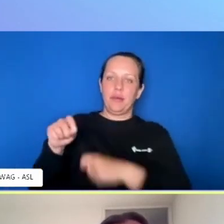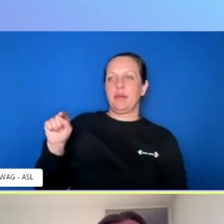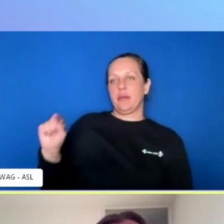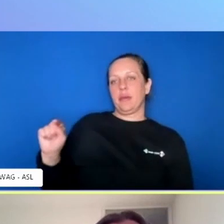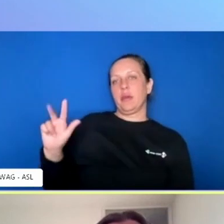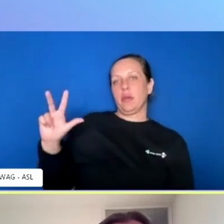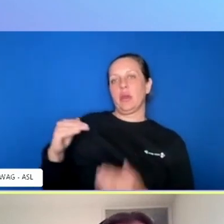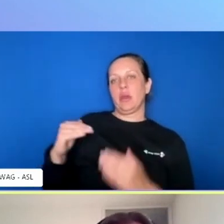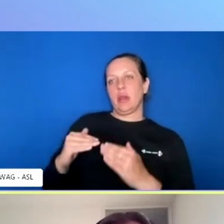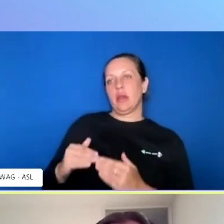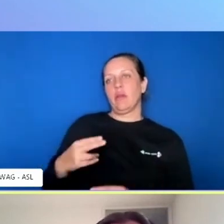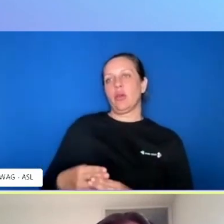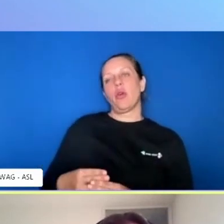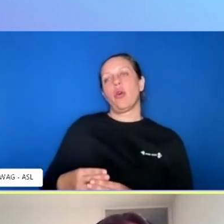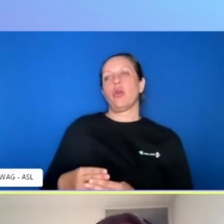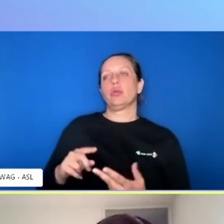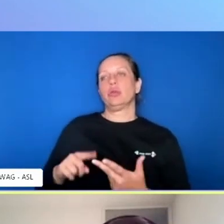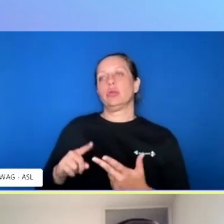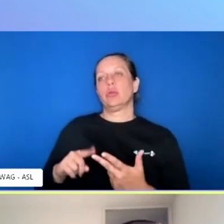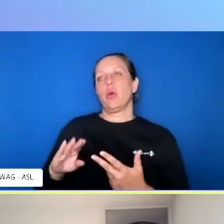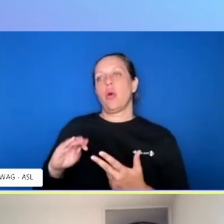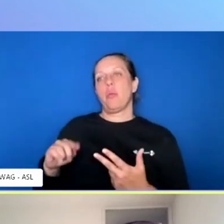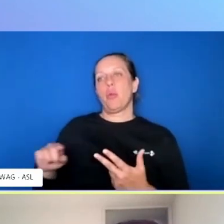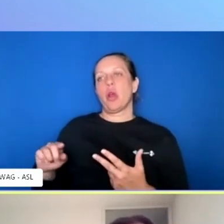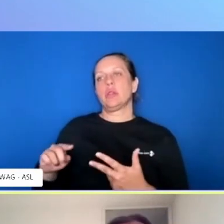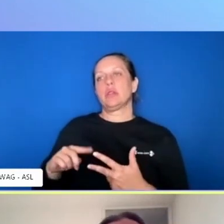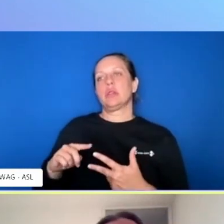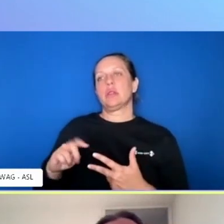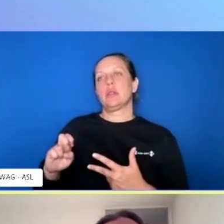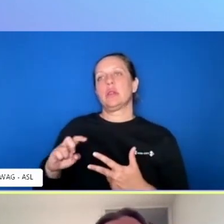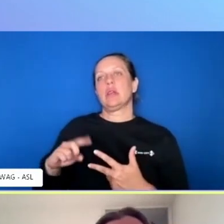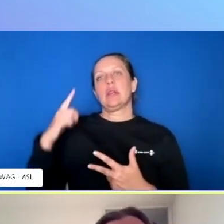levels are called bronze, silver, and gold.